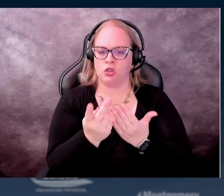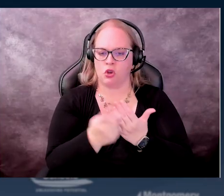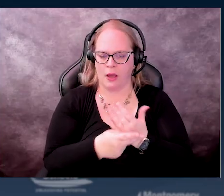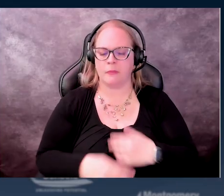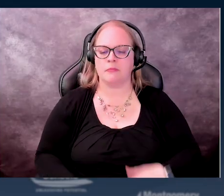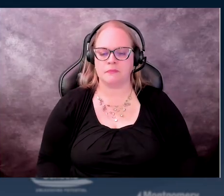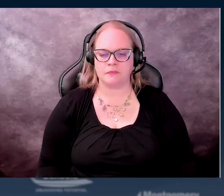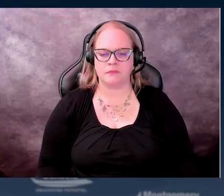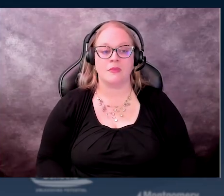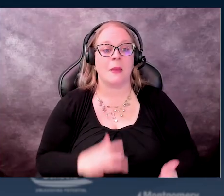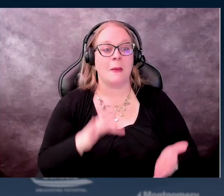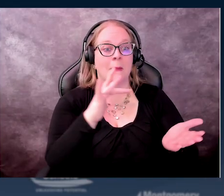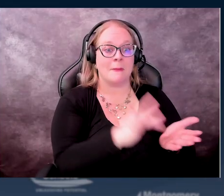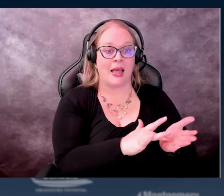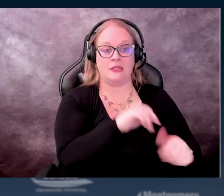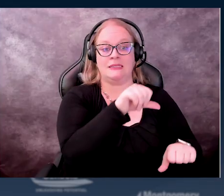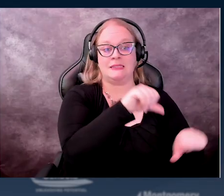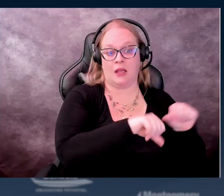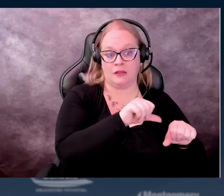healthcare courses.